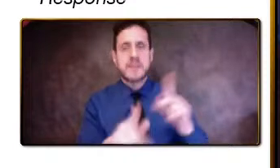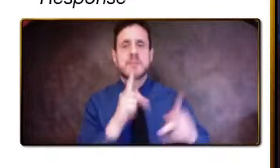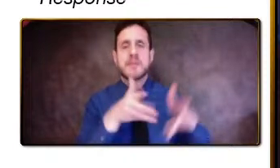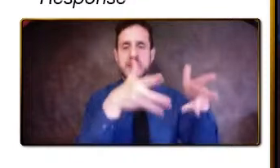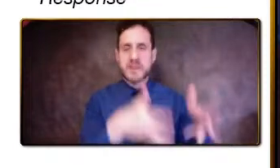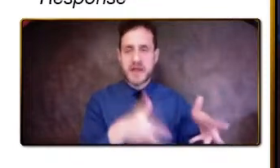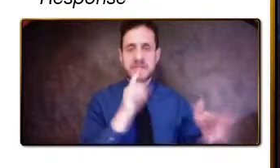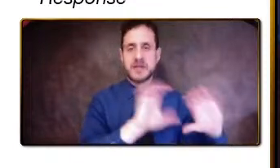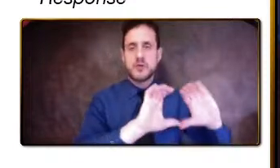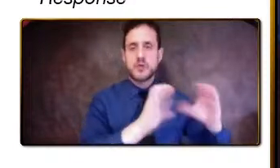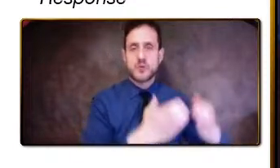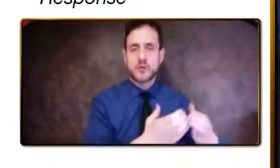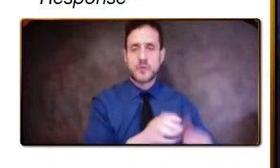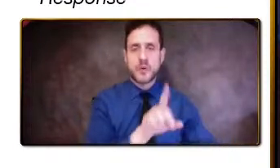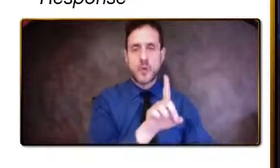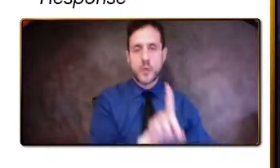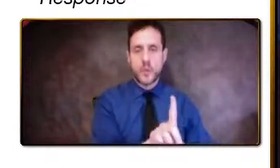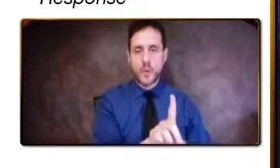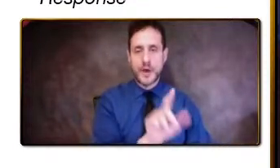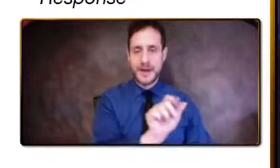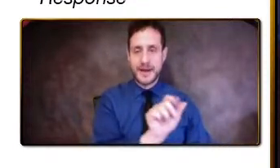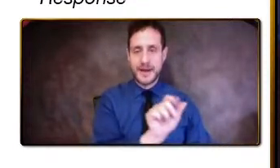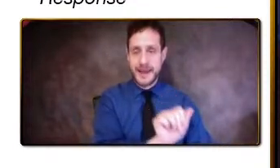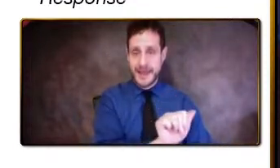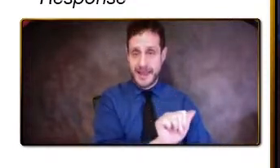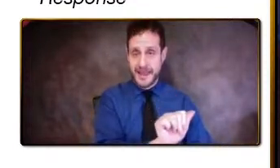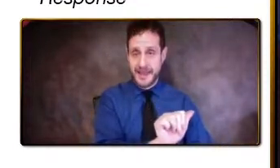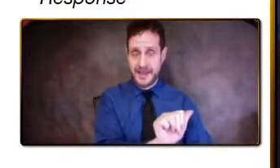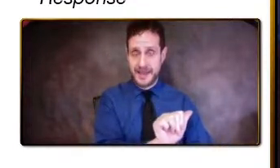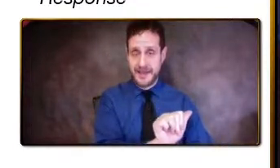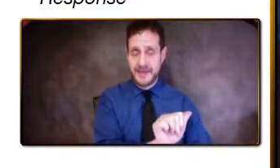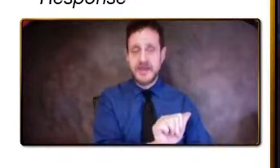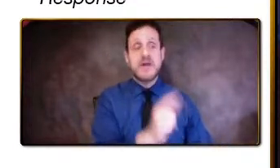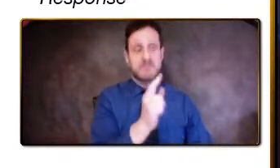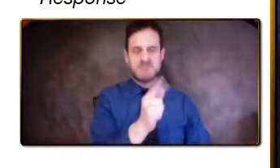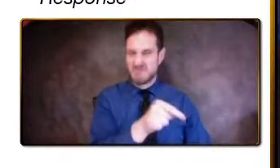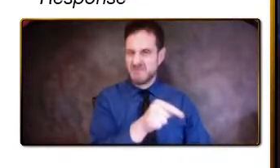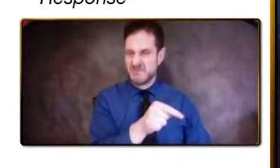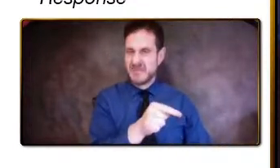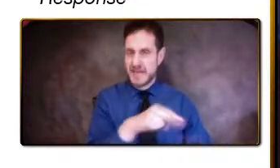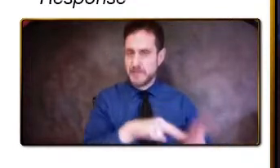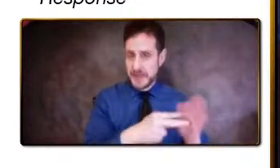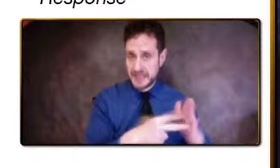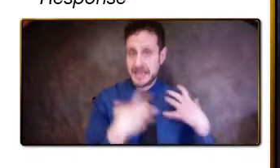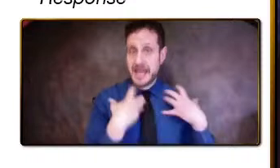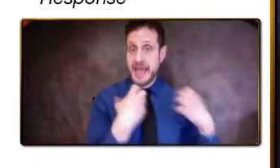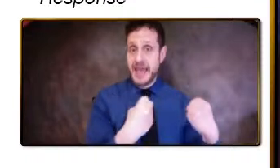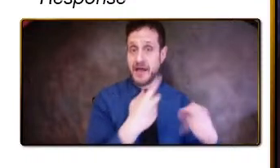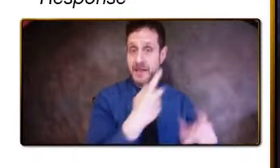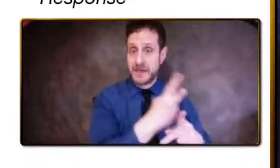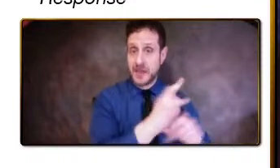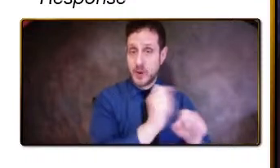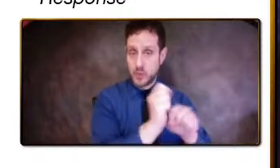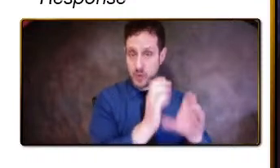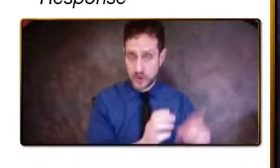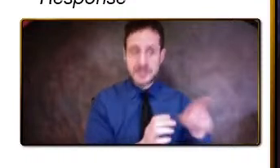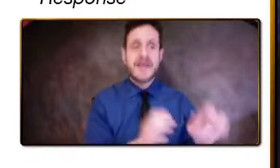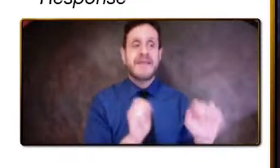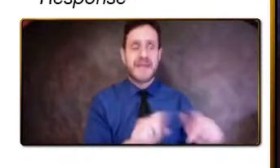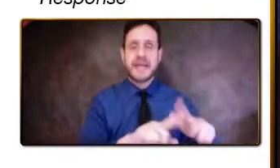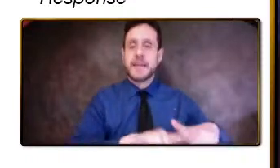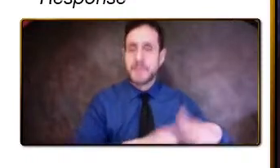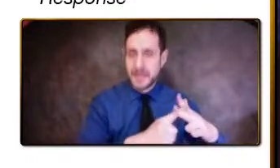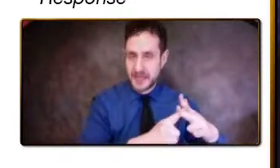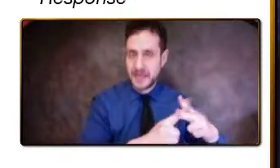population, ensuring that the remaining unvaccinated healthcare workforce has the opportunity to begin the vaccination